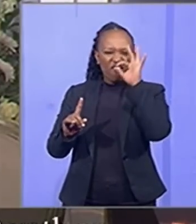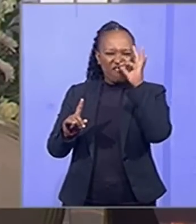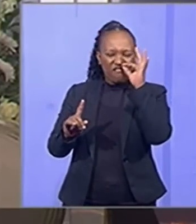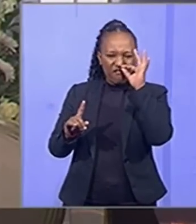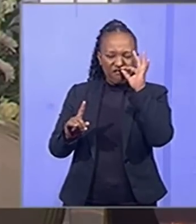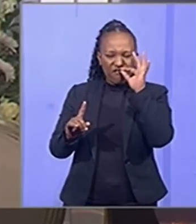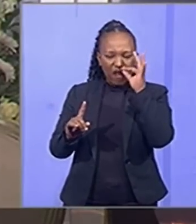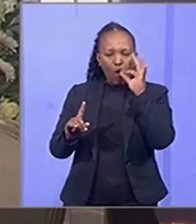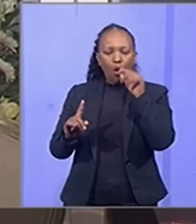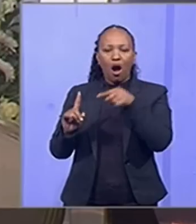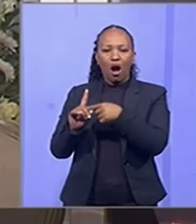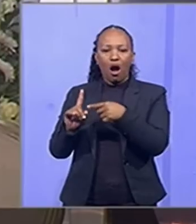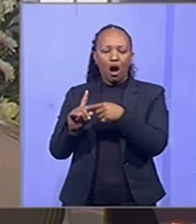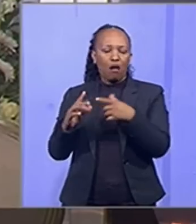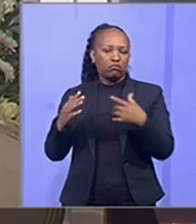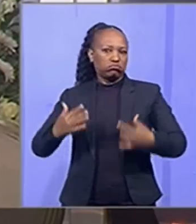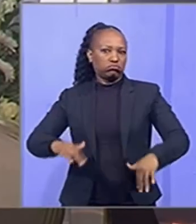to offer.